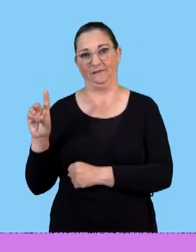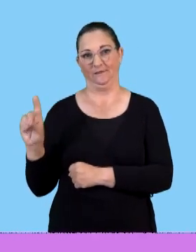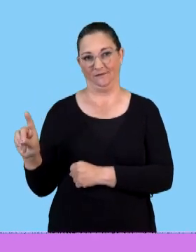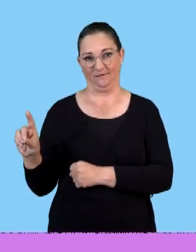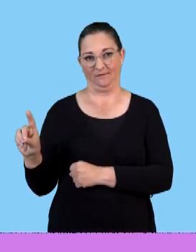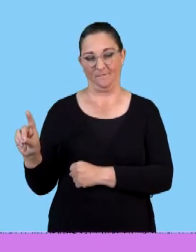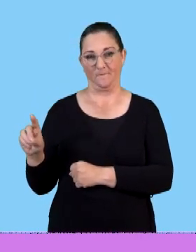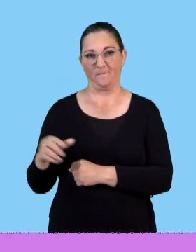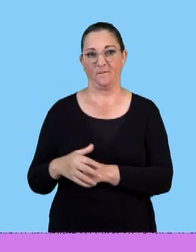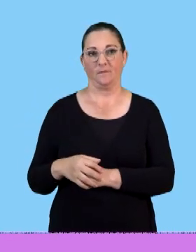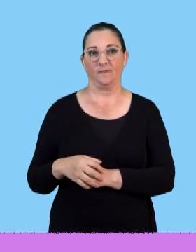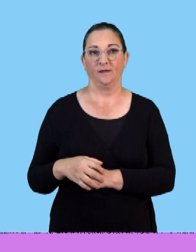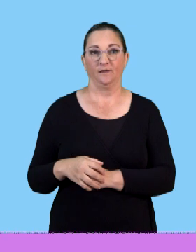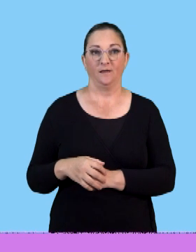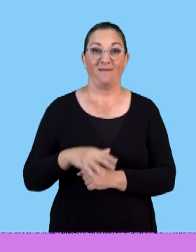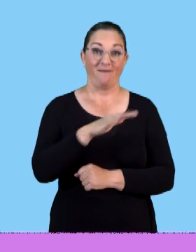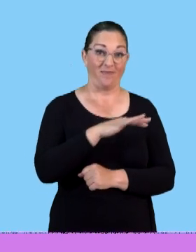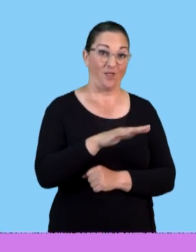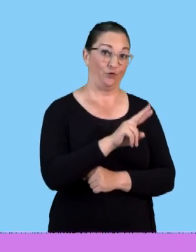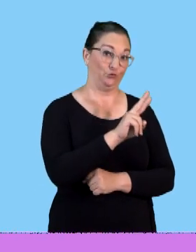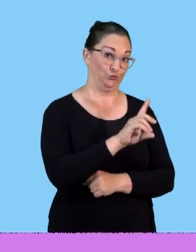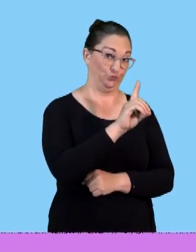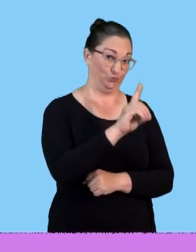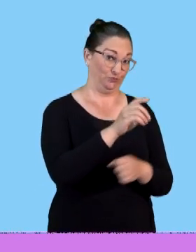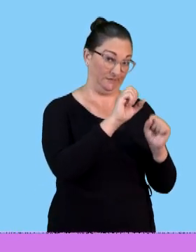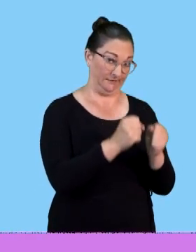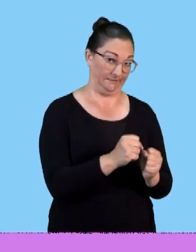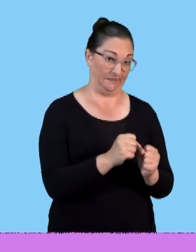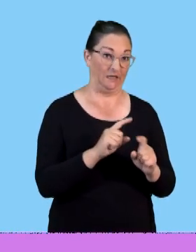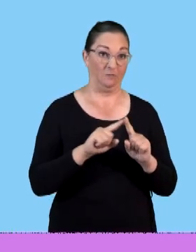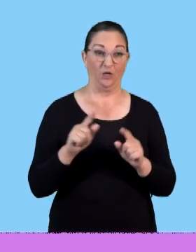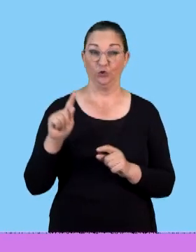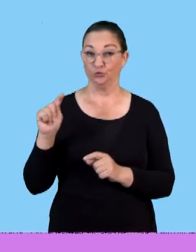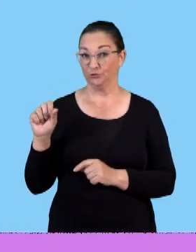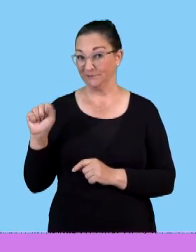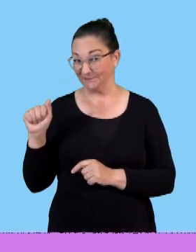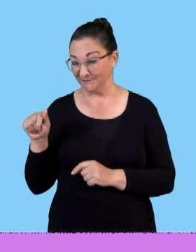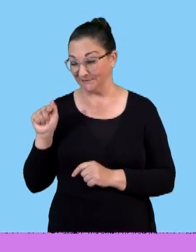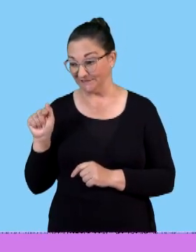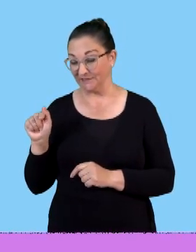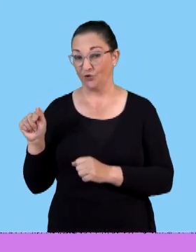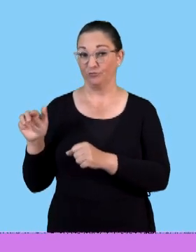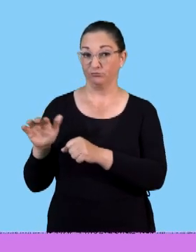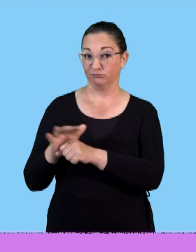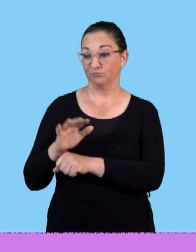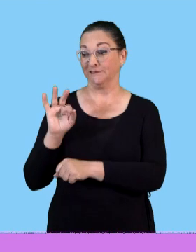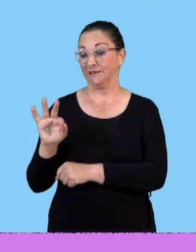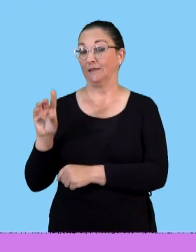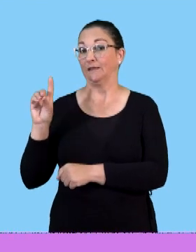object. So area is coupled with two-dimensional shapes, and then your total surface area is coupled